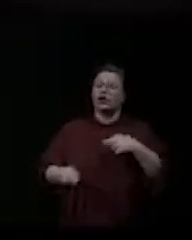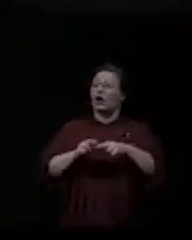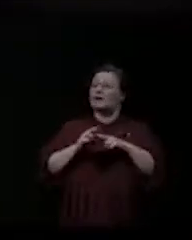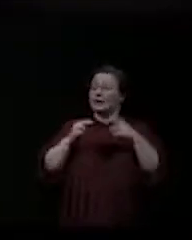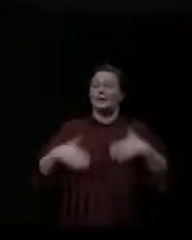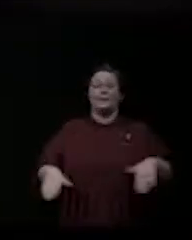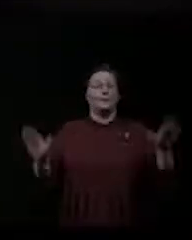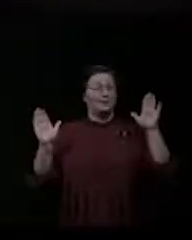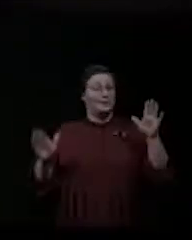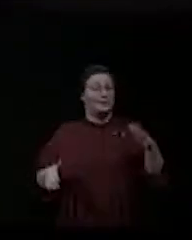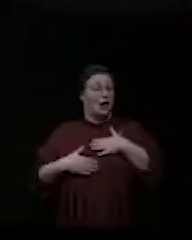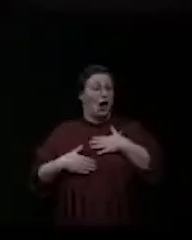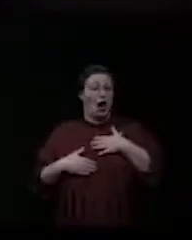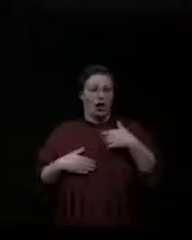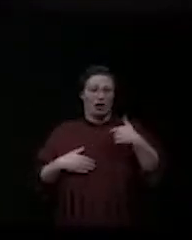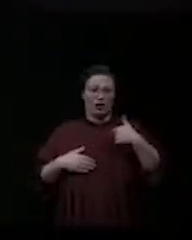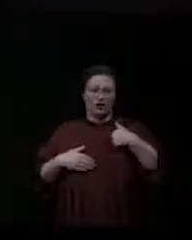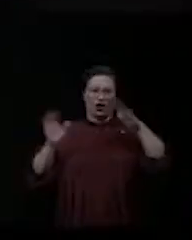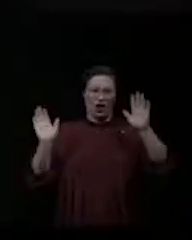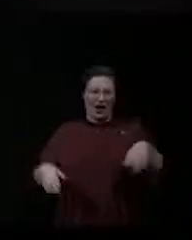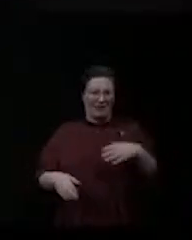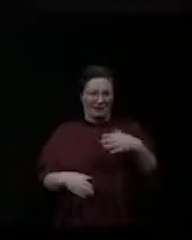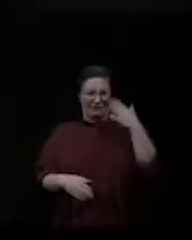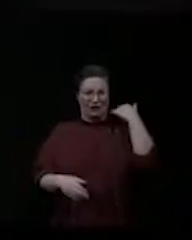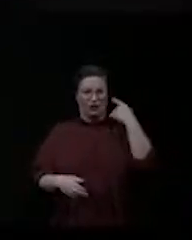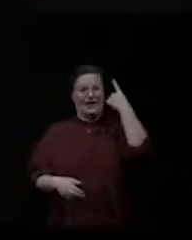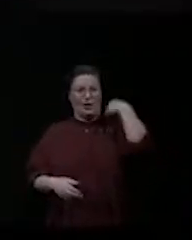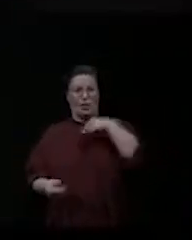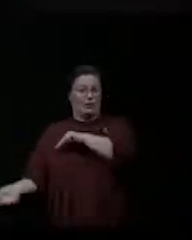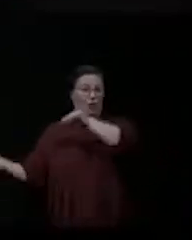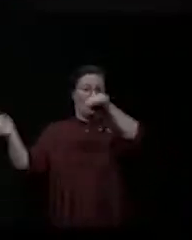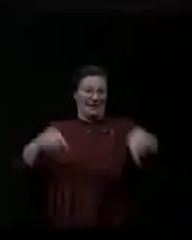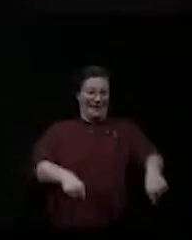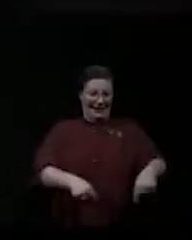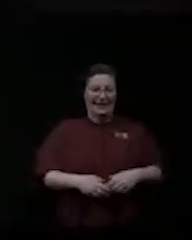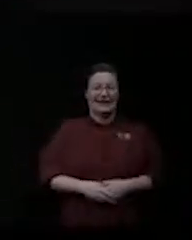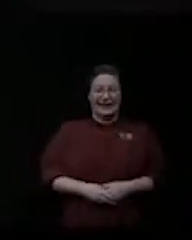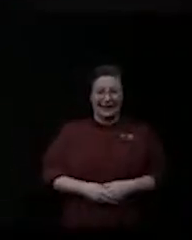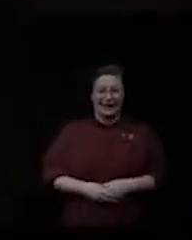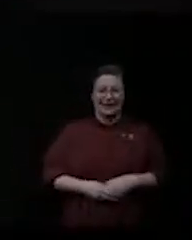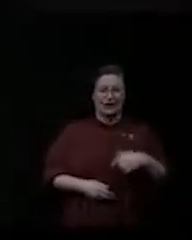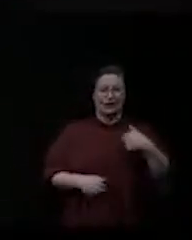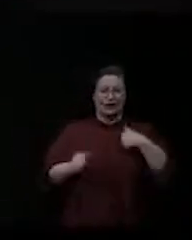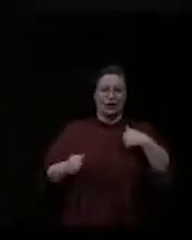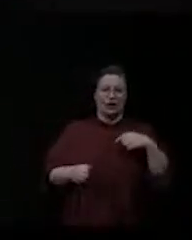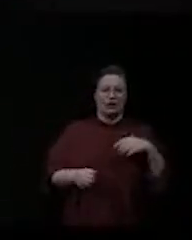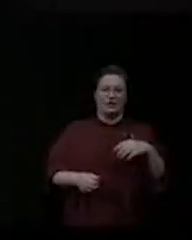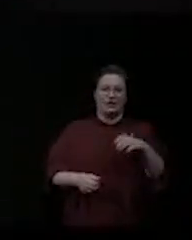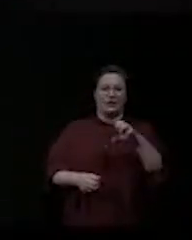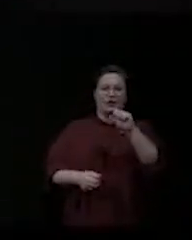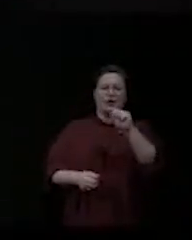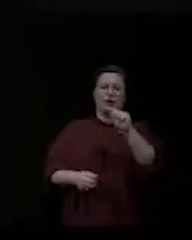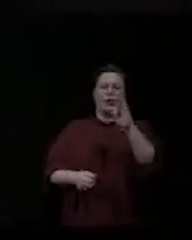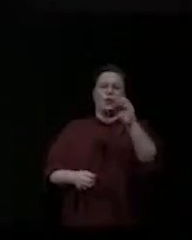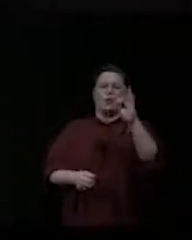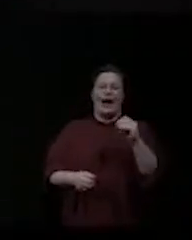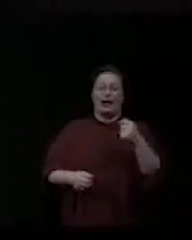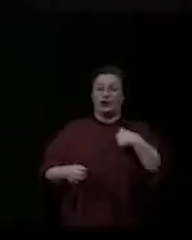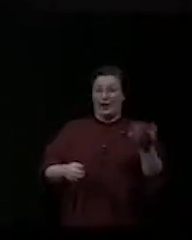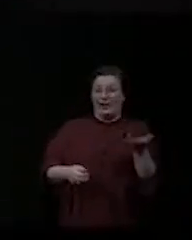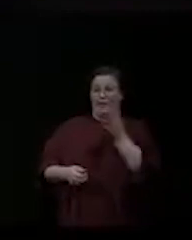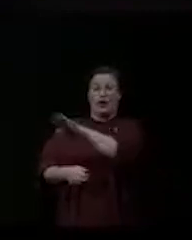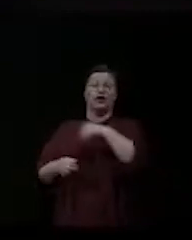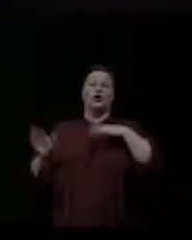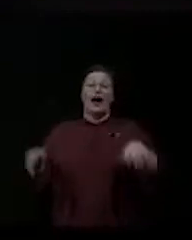to come. I came from Doha yesterday and going back tonight, and I've done 8 trips